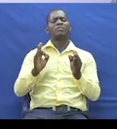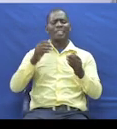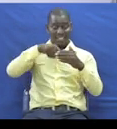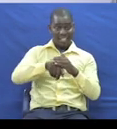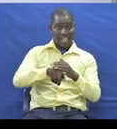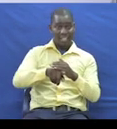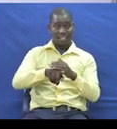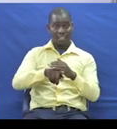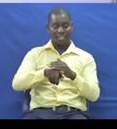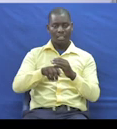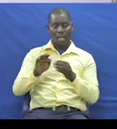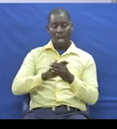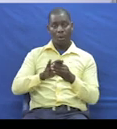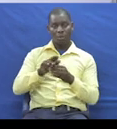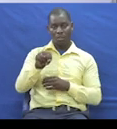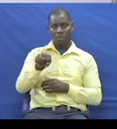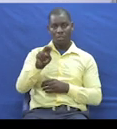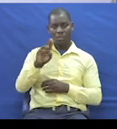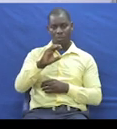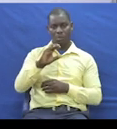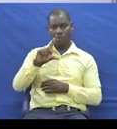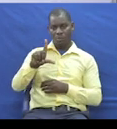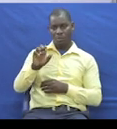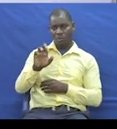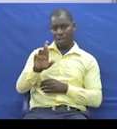these aspects of the nucleus of an atom.